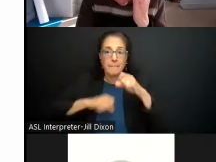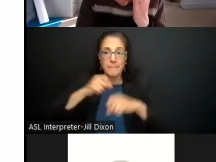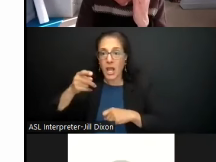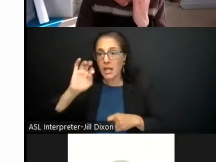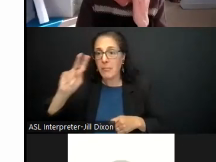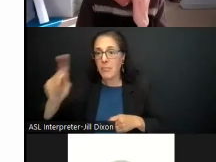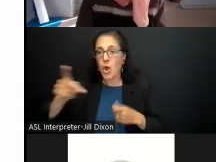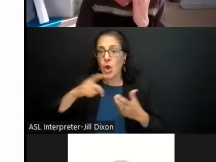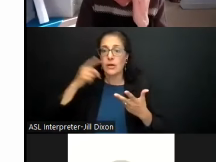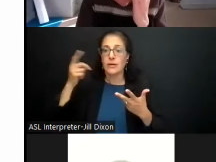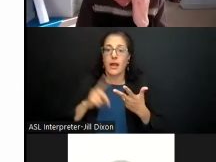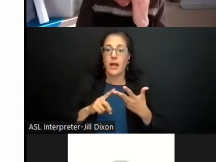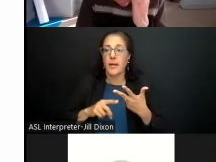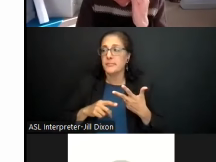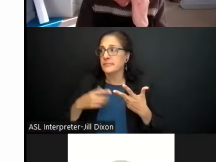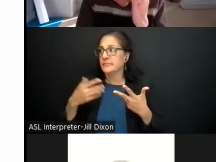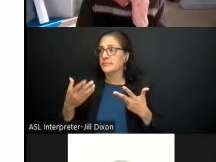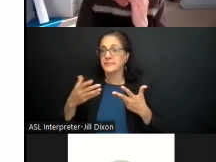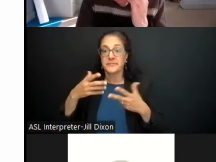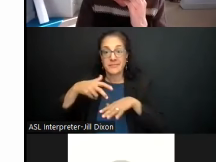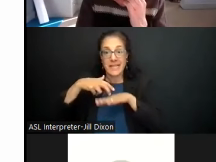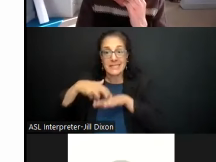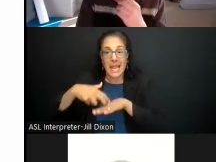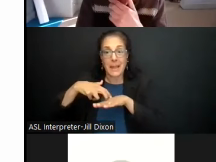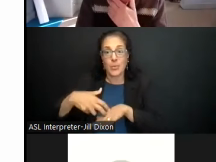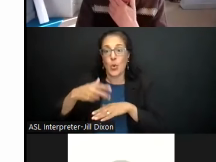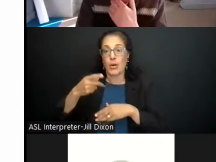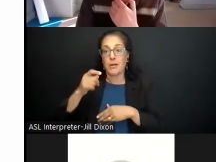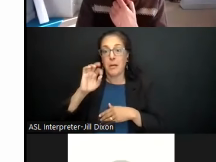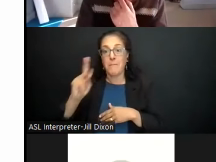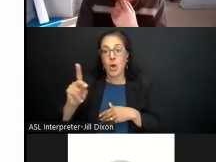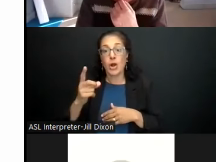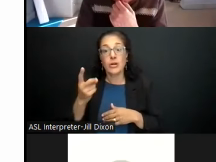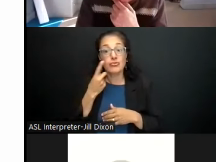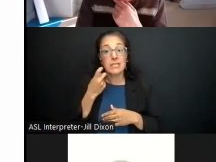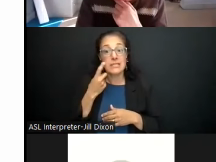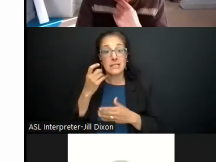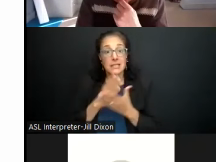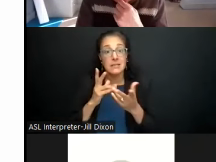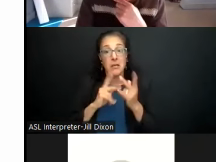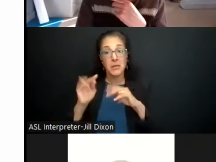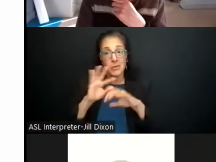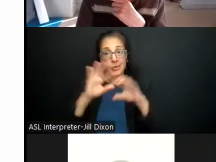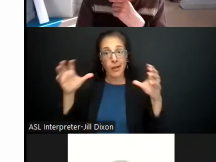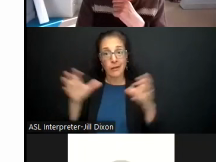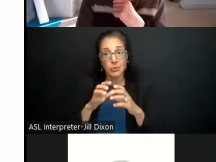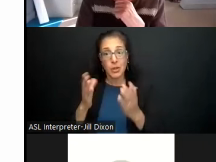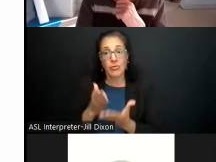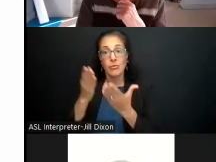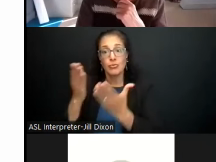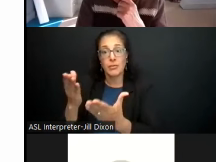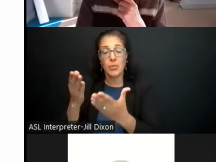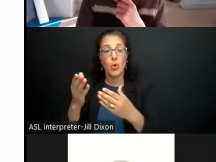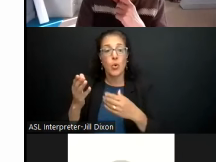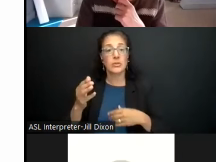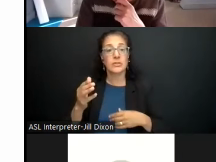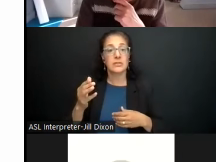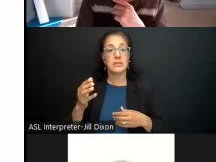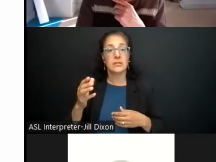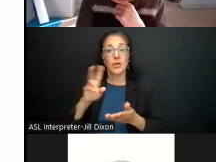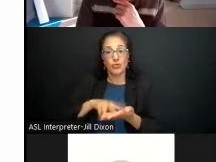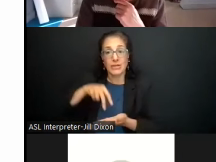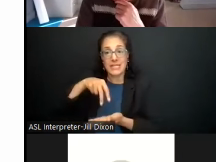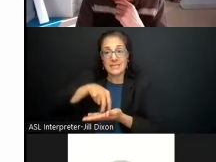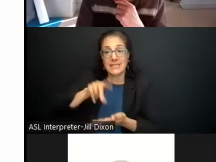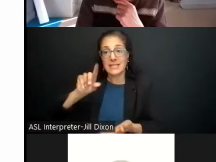a skateboard park. Recently, some of us got together and proposed a resilient